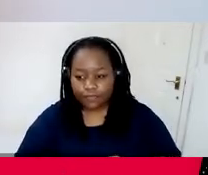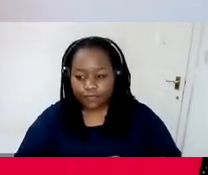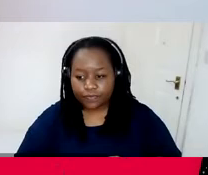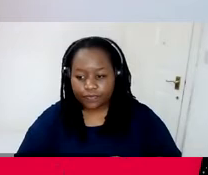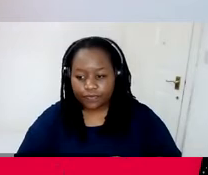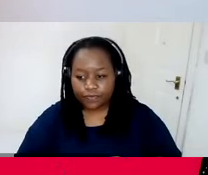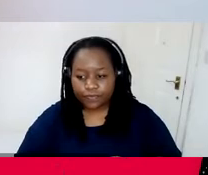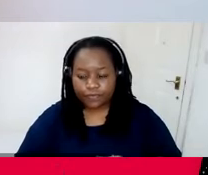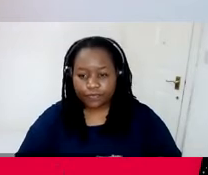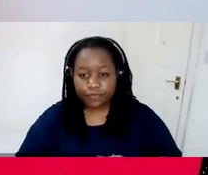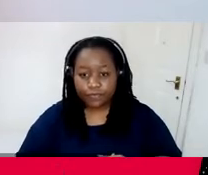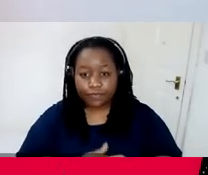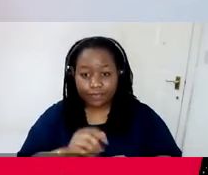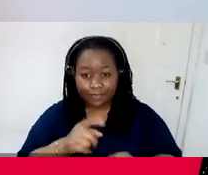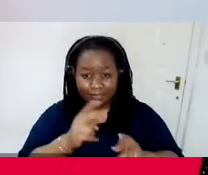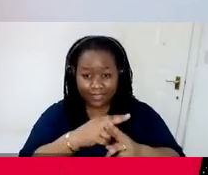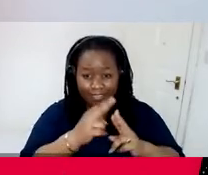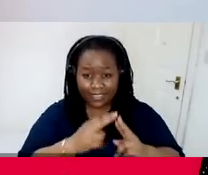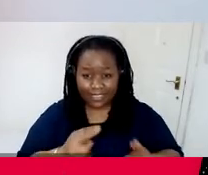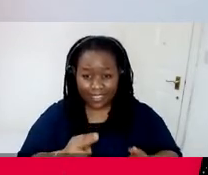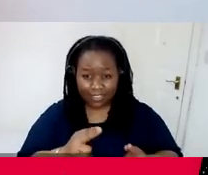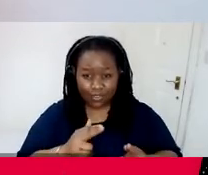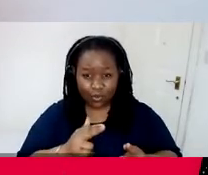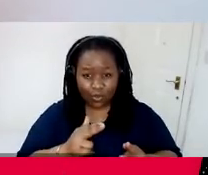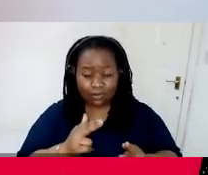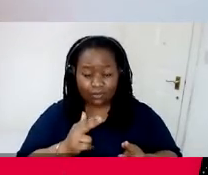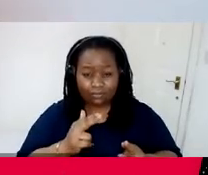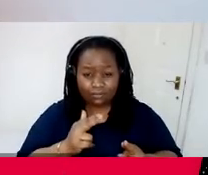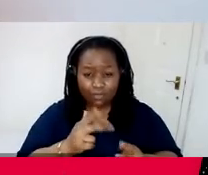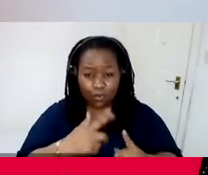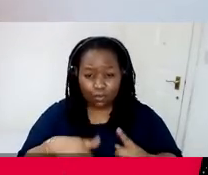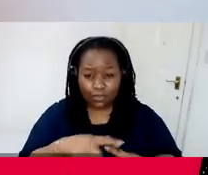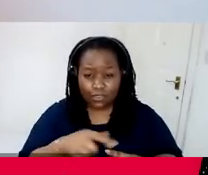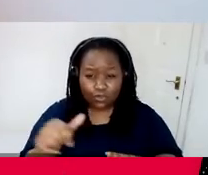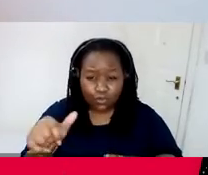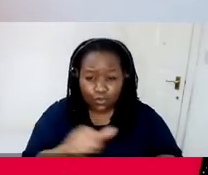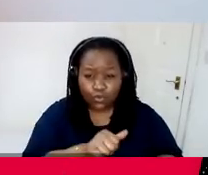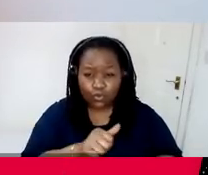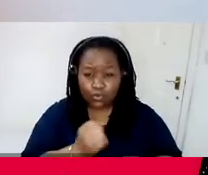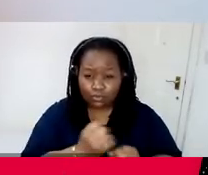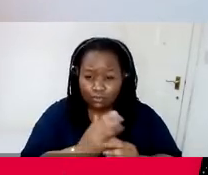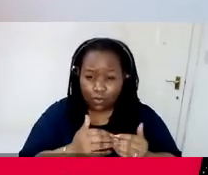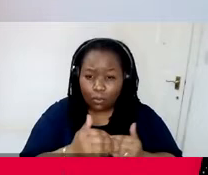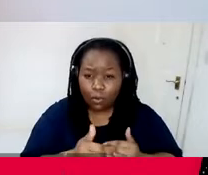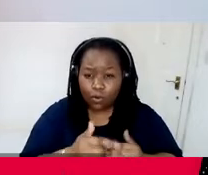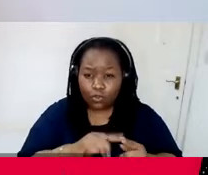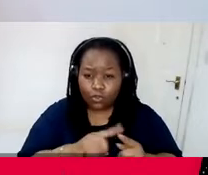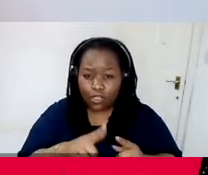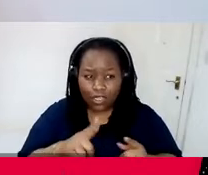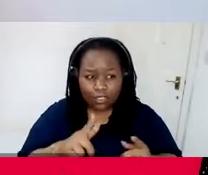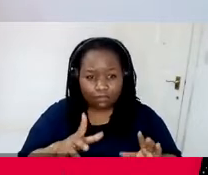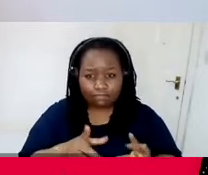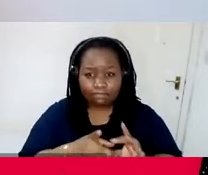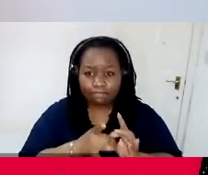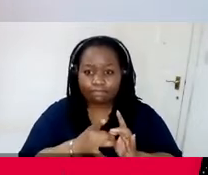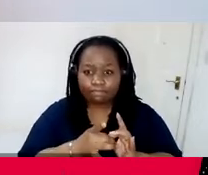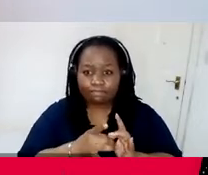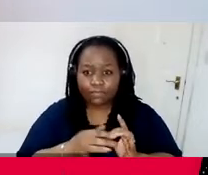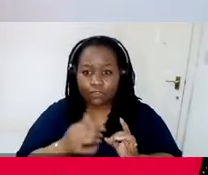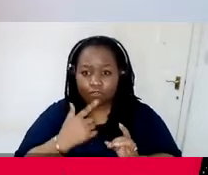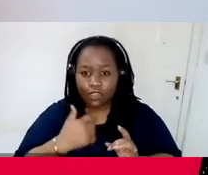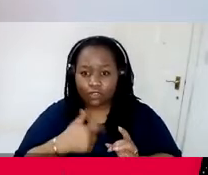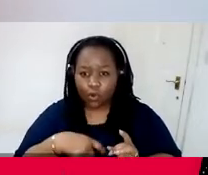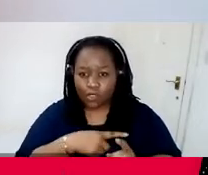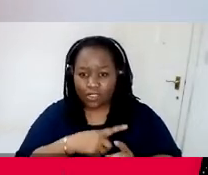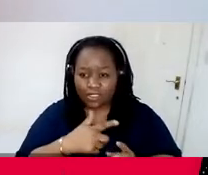the international community can and should do more to bridge what the UN group of eminent experts have described